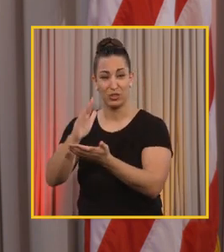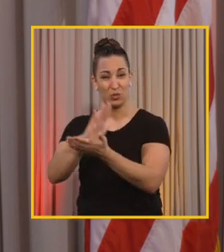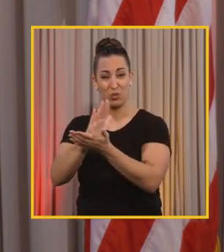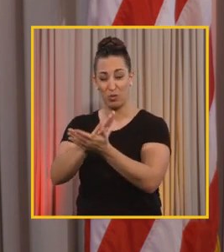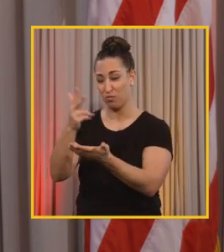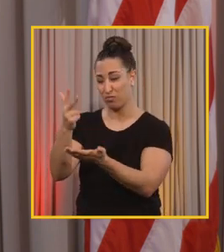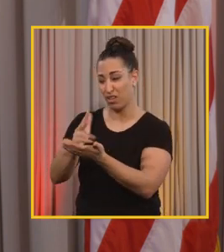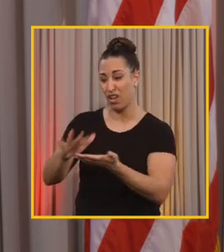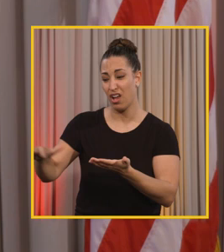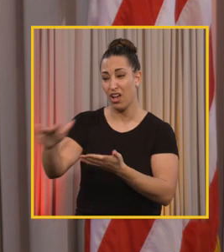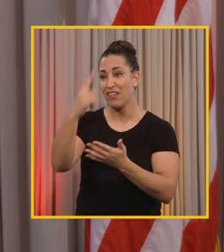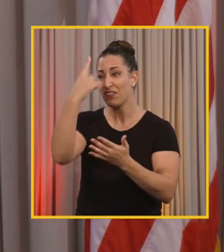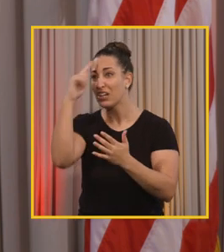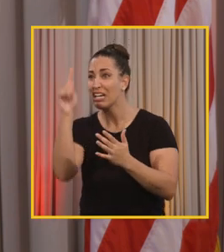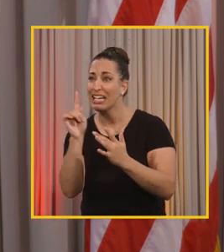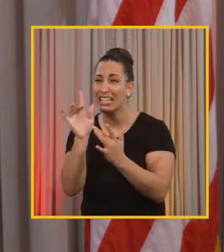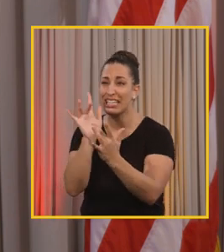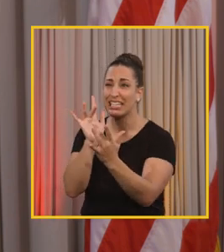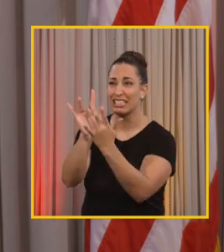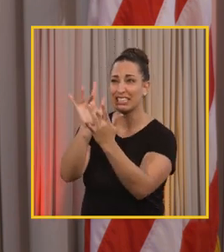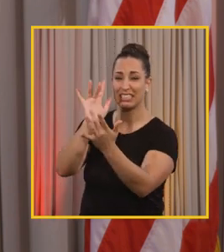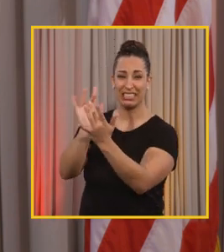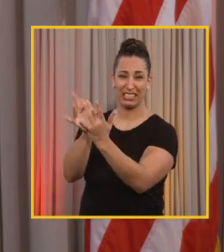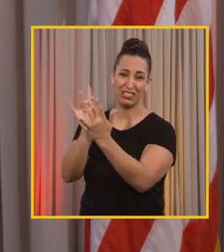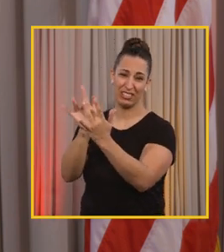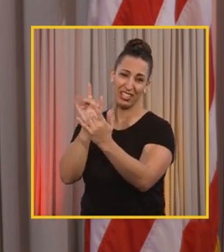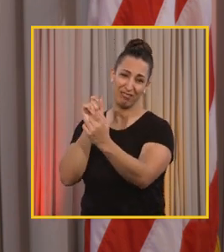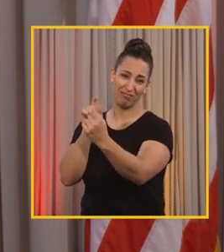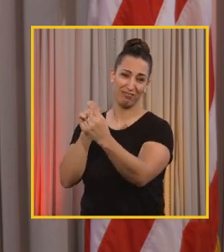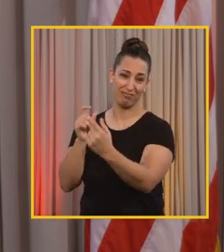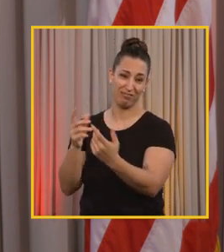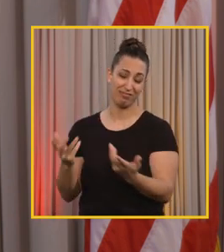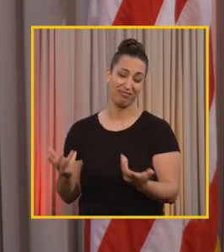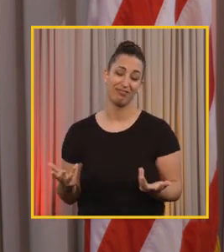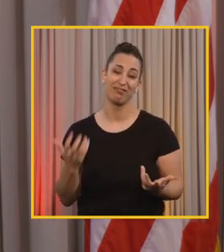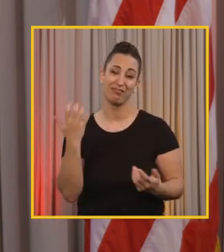lot just so you could access the internet.